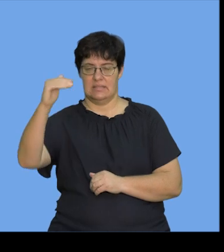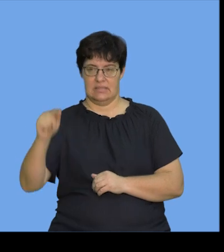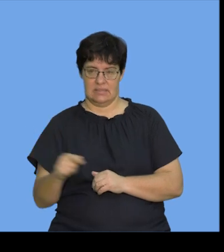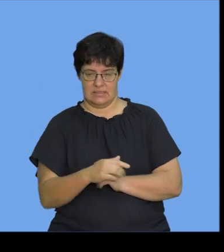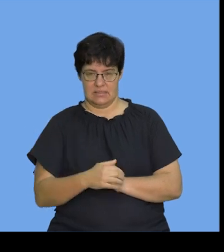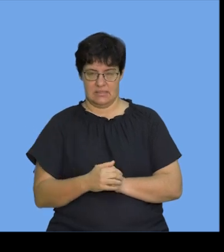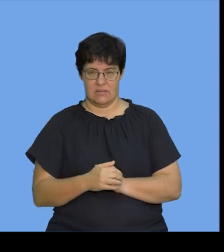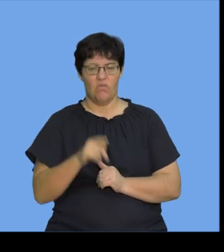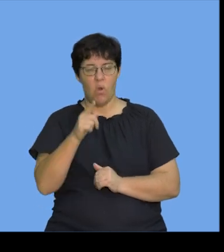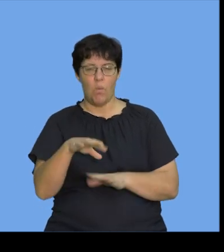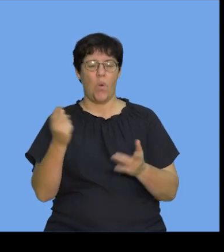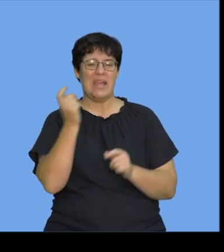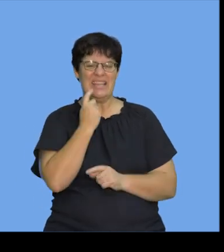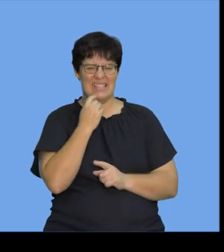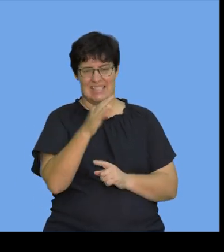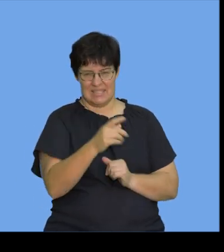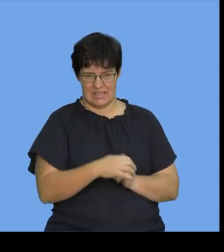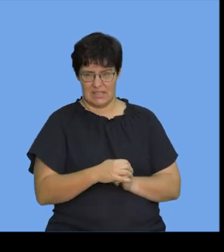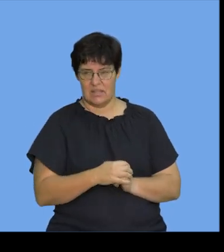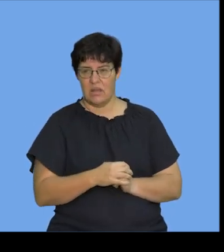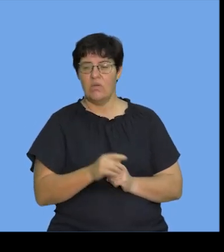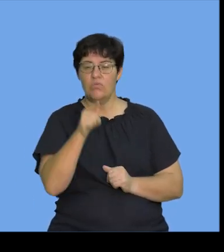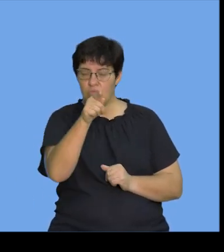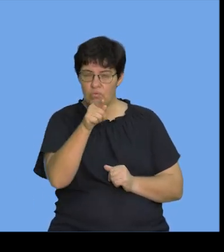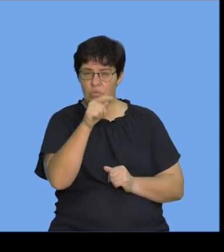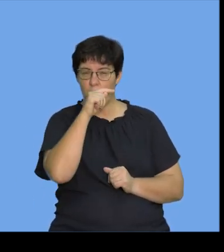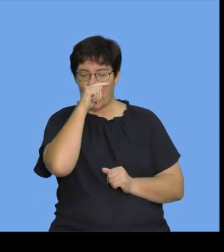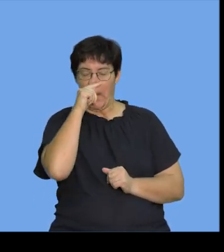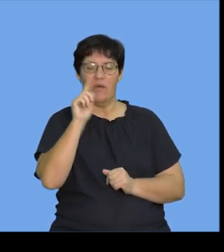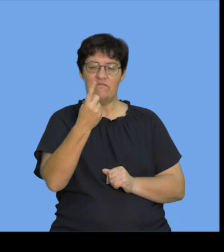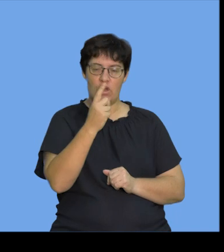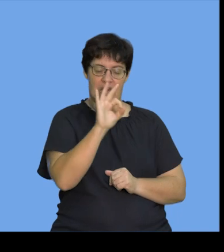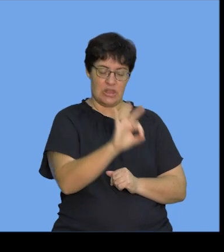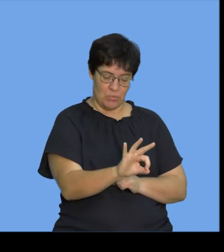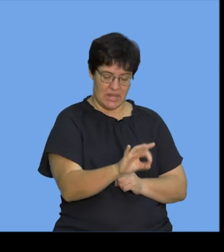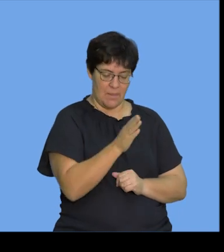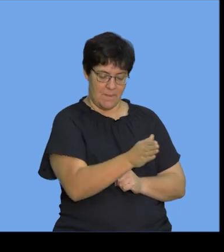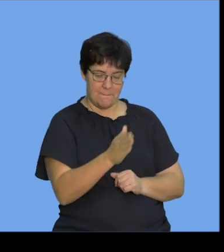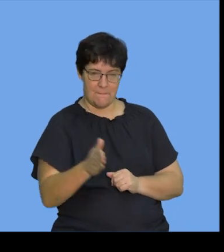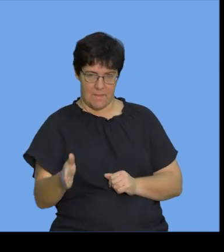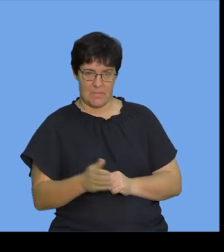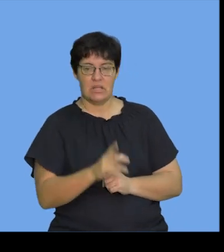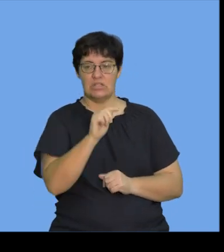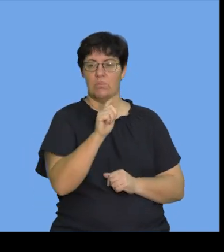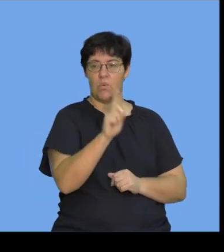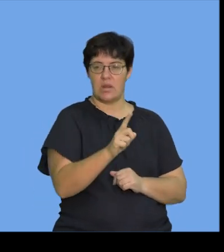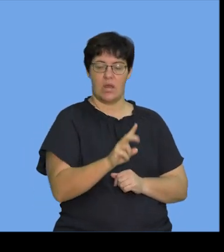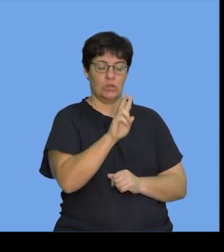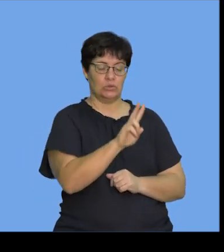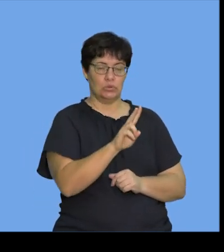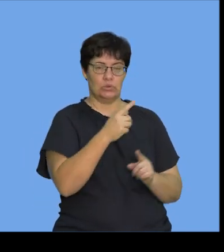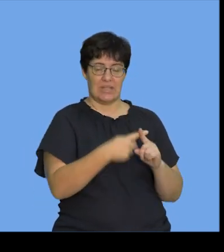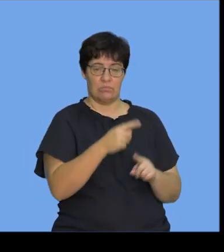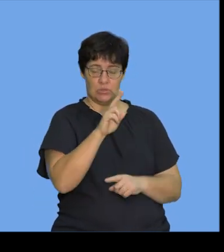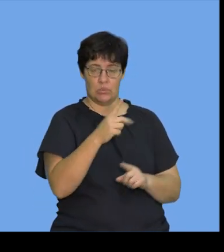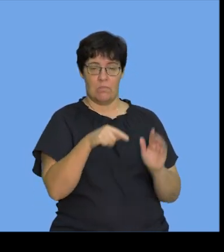for this to be easier for you, you just need to then list the first 3 terms, right? So term number 1 will be 2 times 2 minus